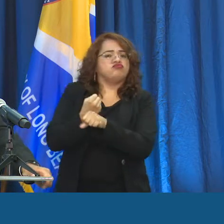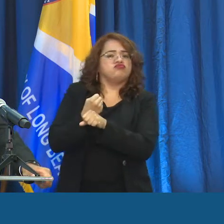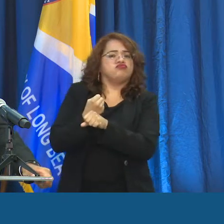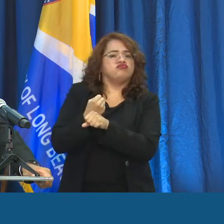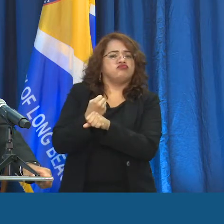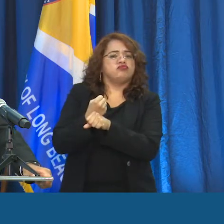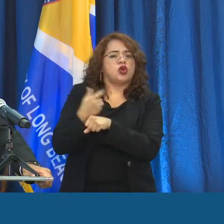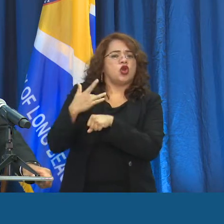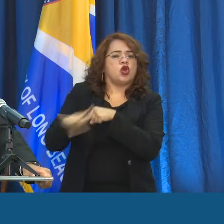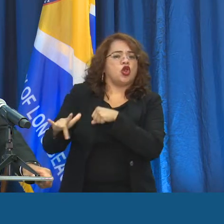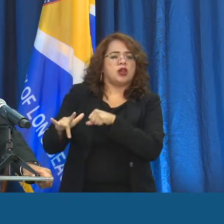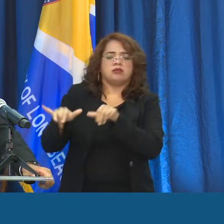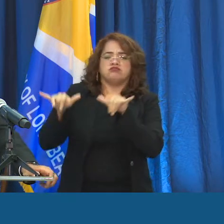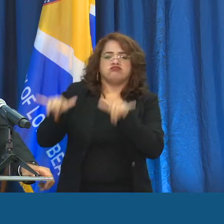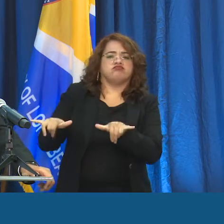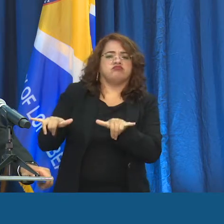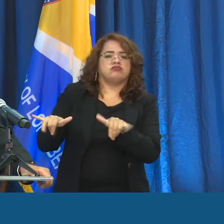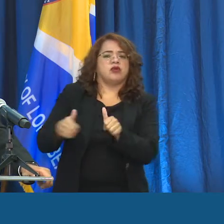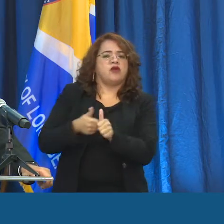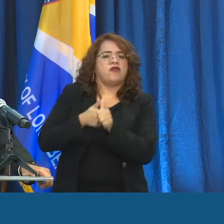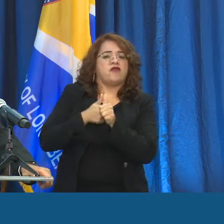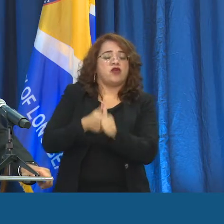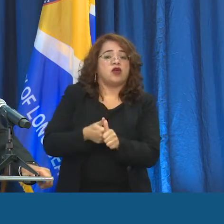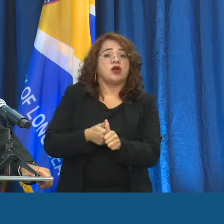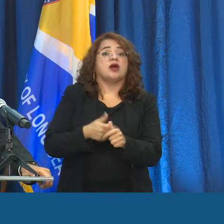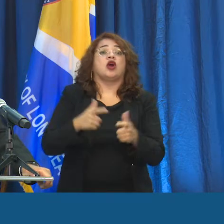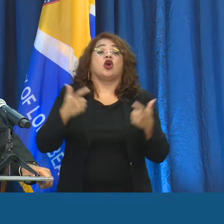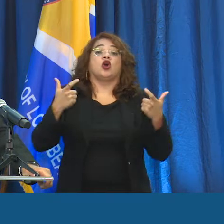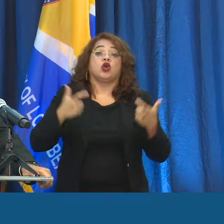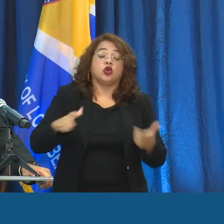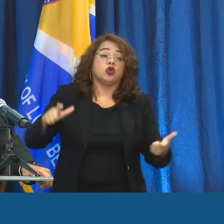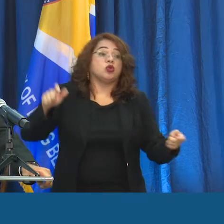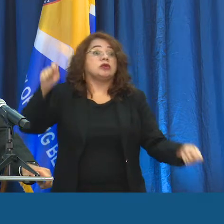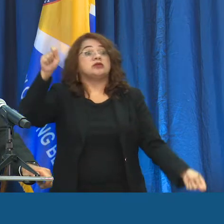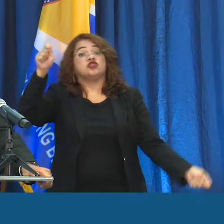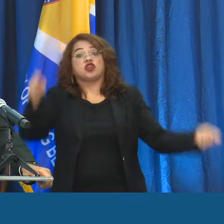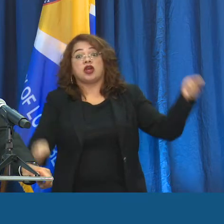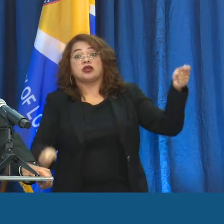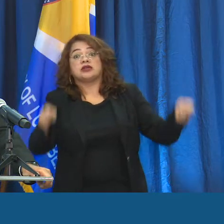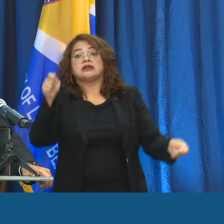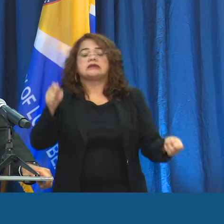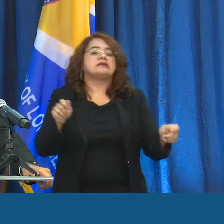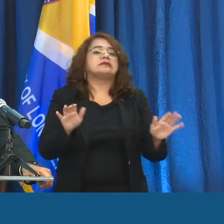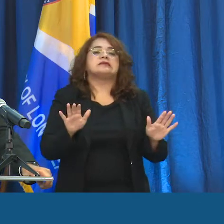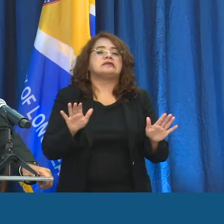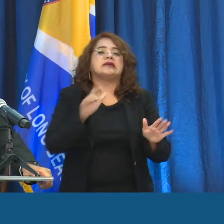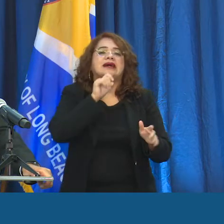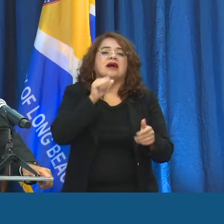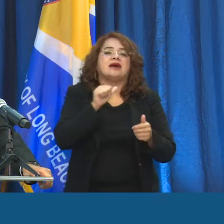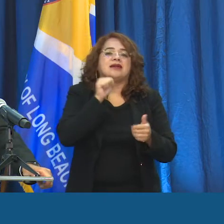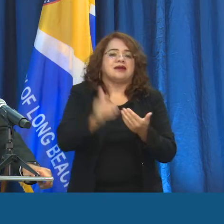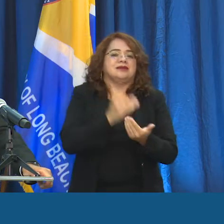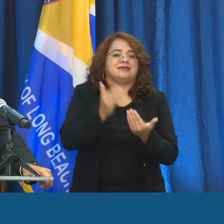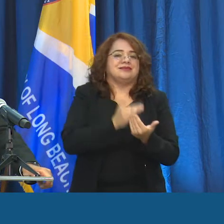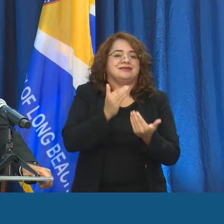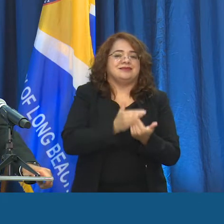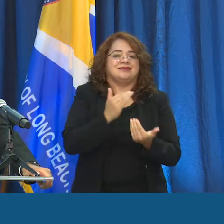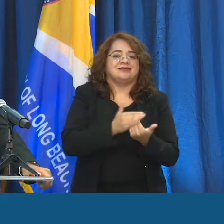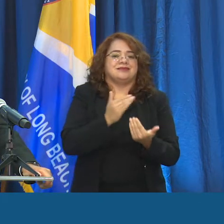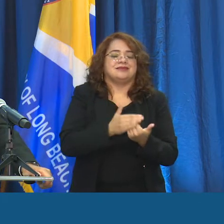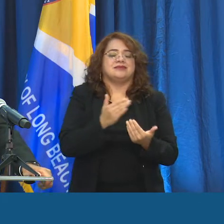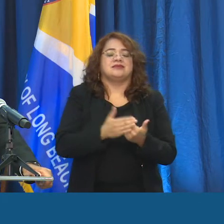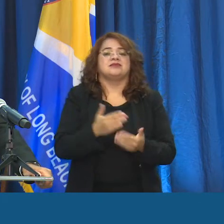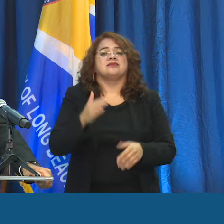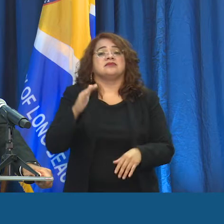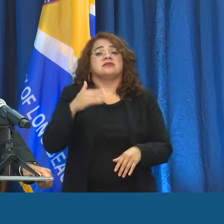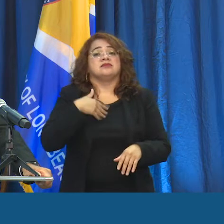locked in very early, and it's hard to make large structural changes oftentimes. And so this year, I'm asking, beginning